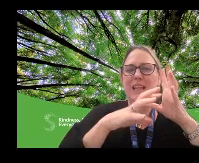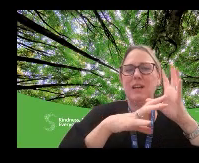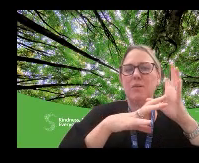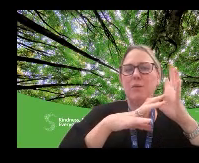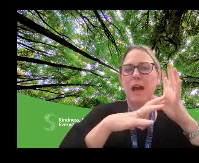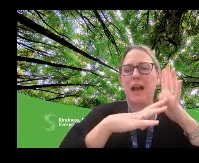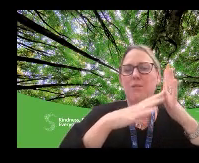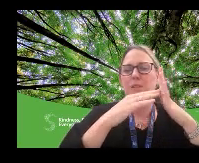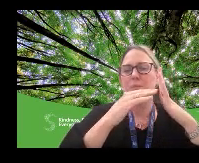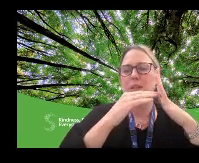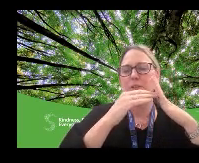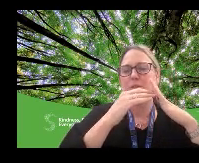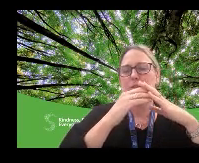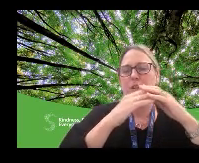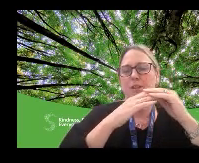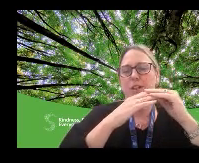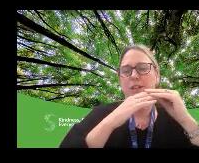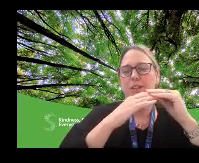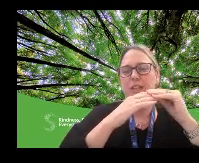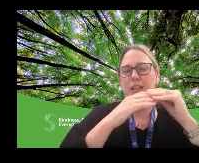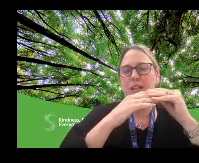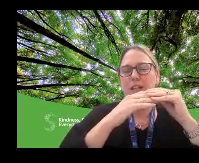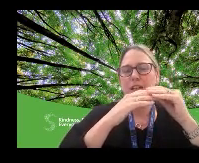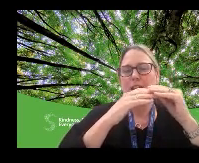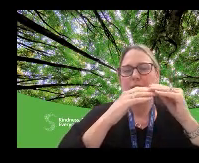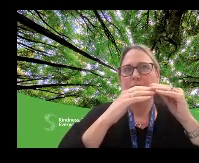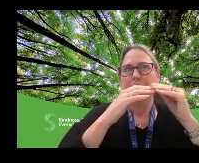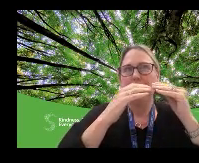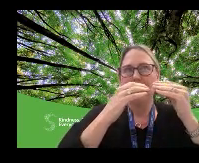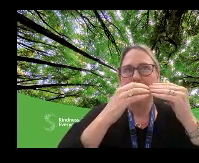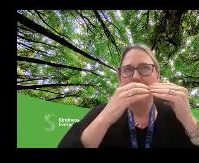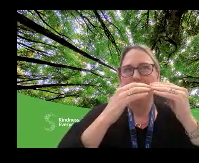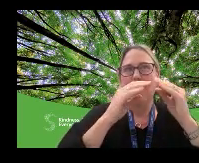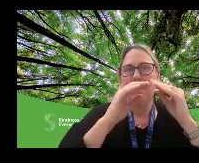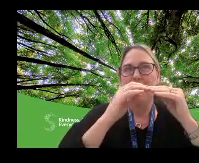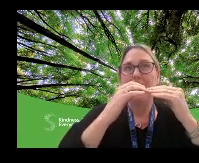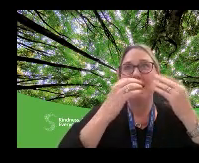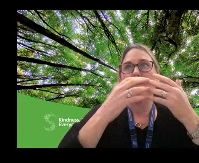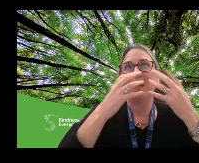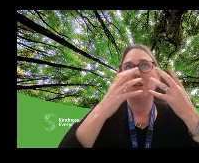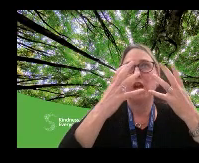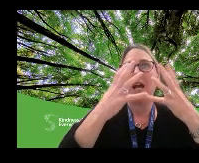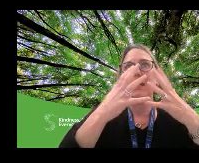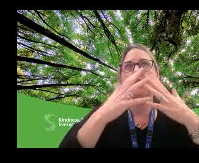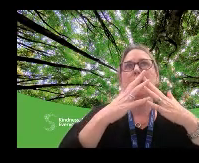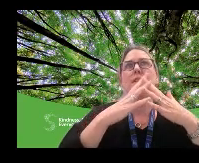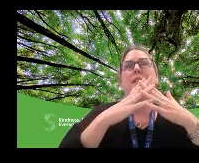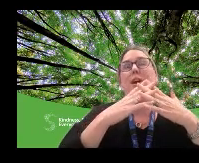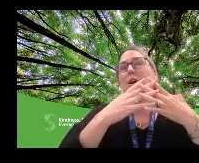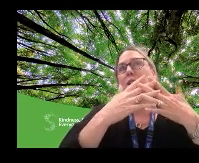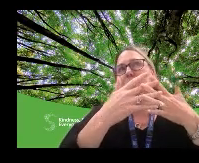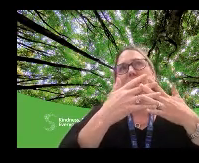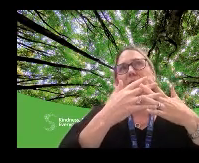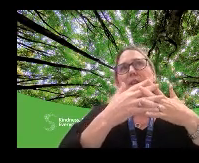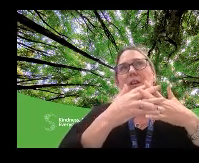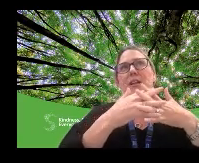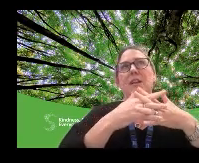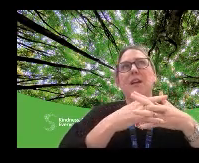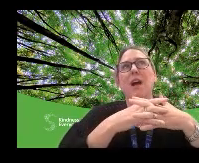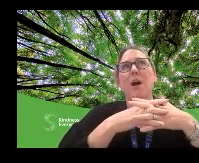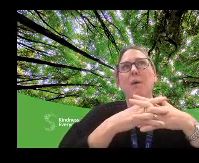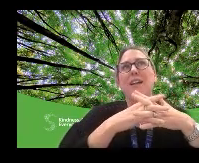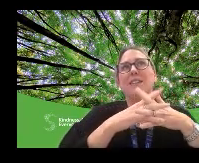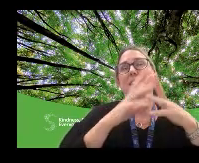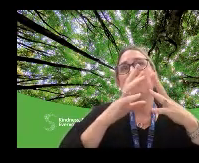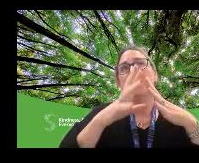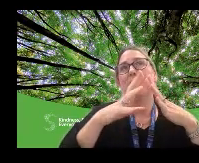can see how somebody's neurodiversity how their needs or their challenges, their hurdles, if you